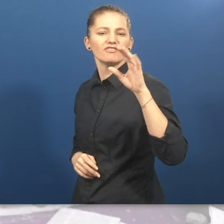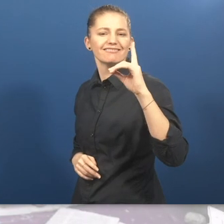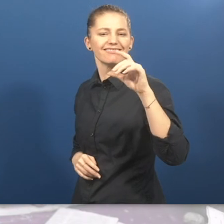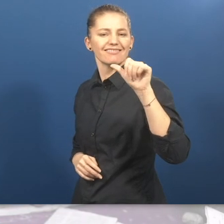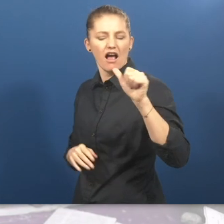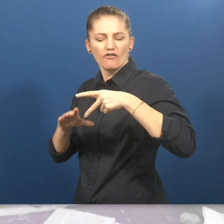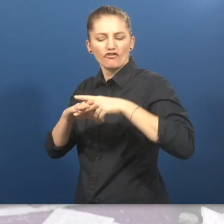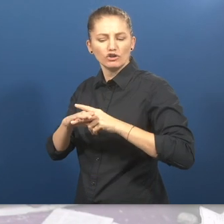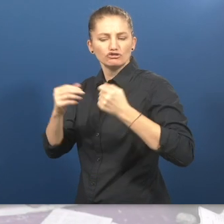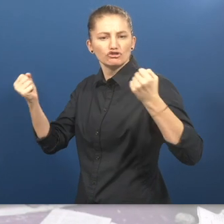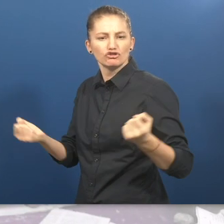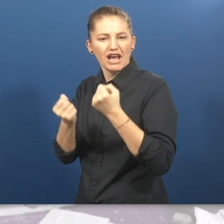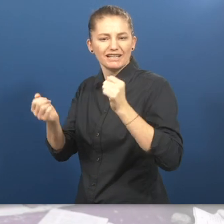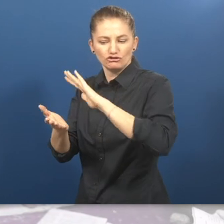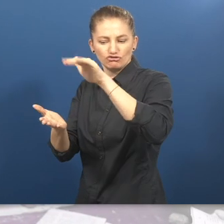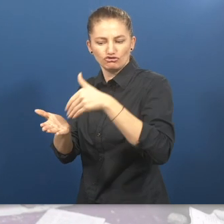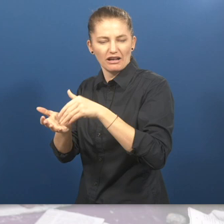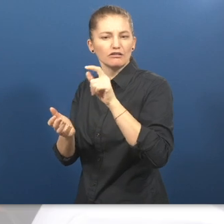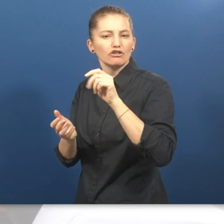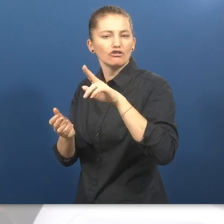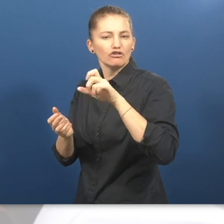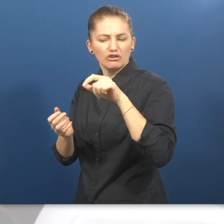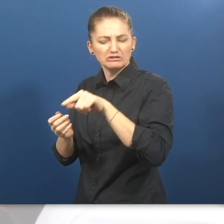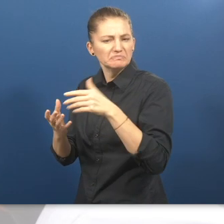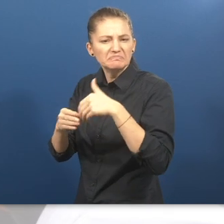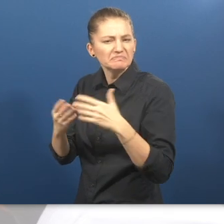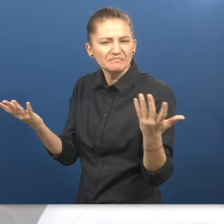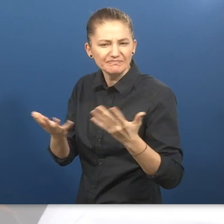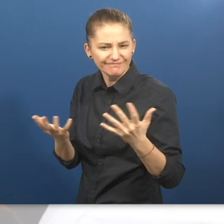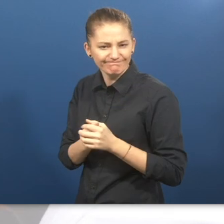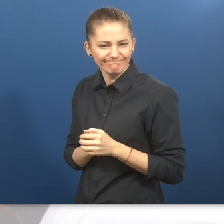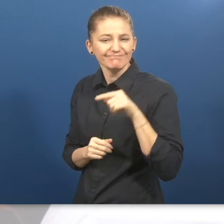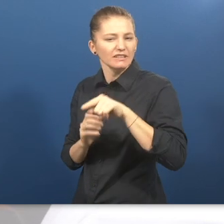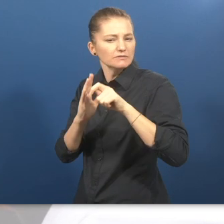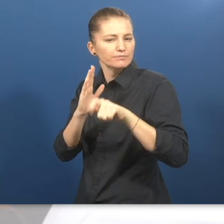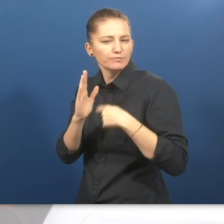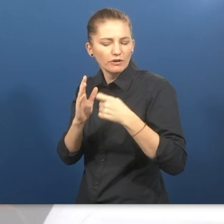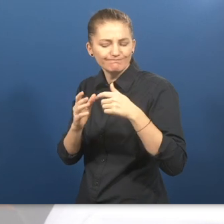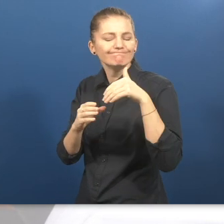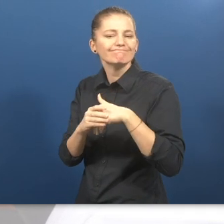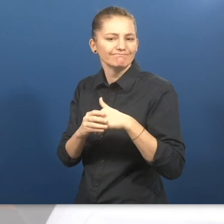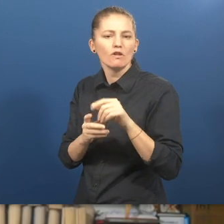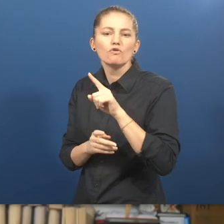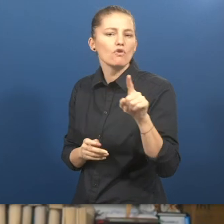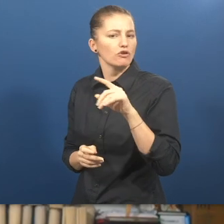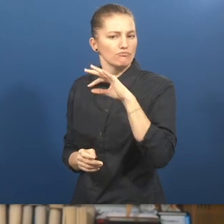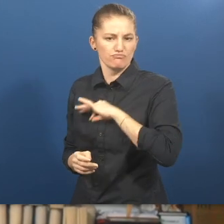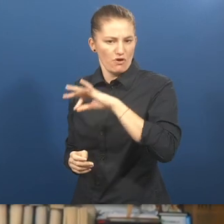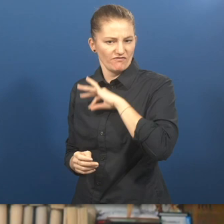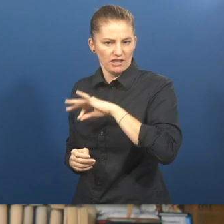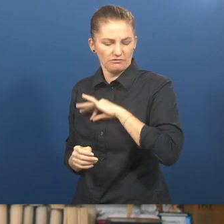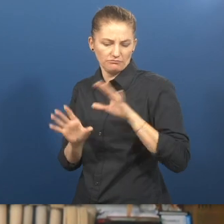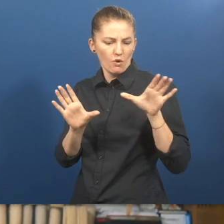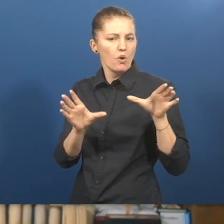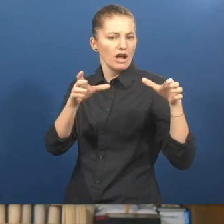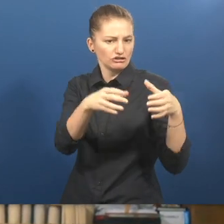What is PFDA Vocational Training Center Trust about? Sajida Rahmandani, founder and chairman of PFDA. PFDA Vocational